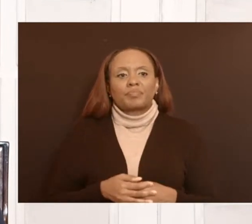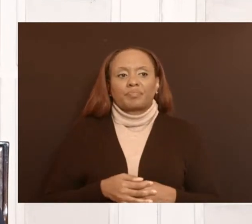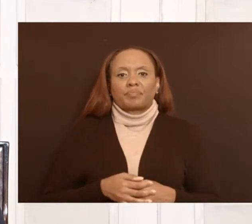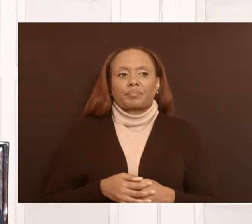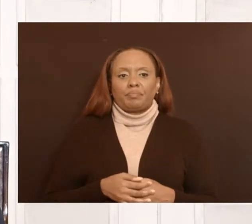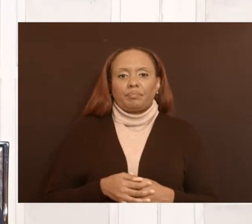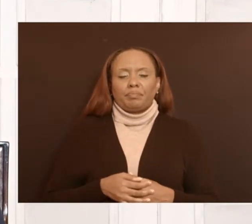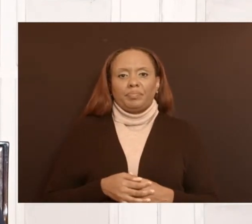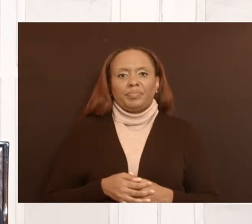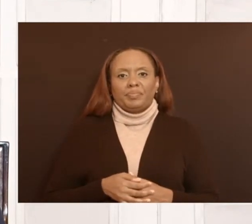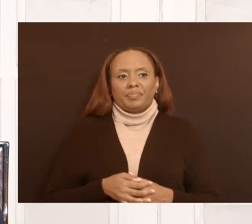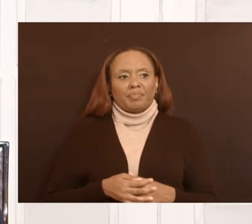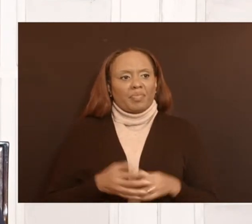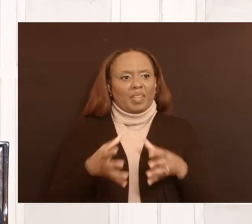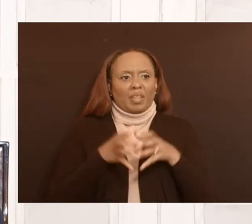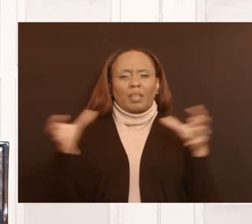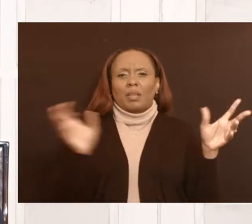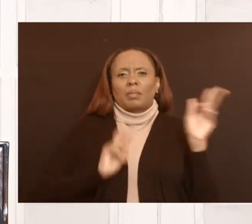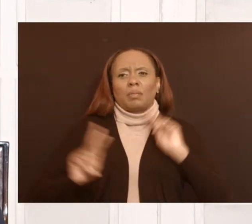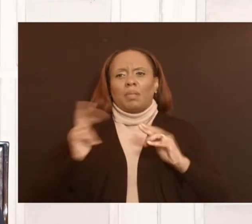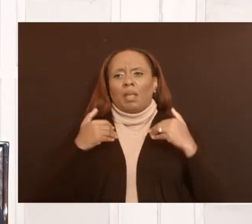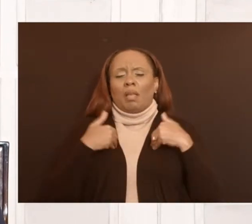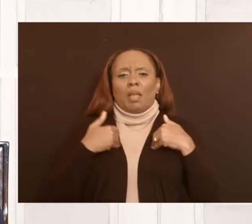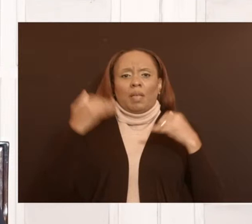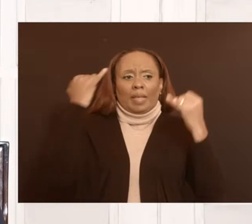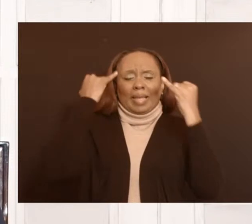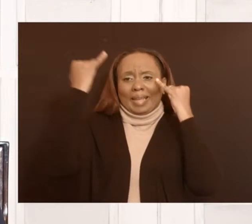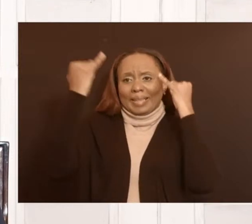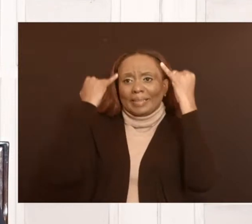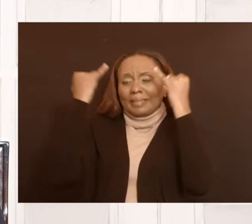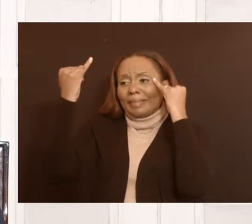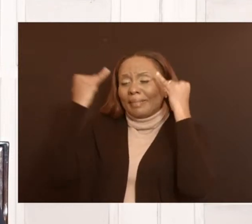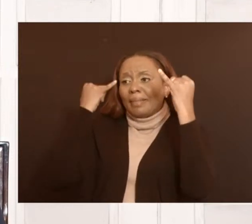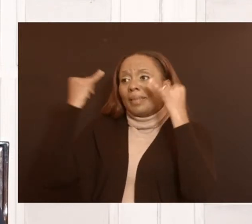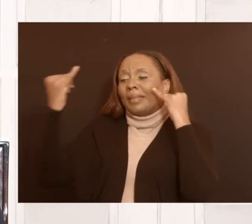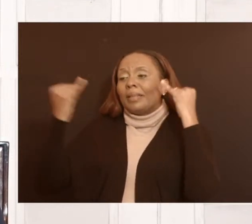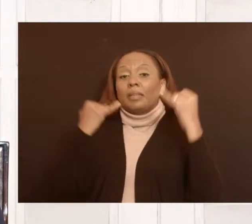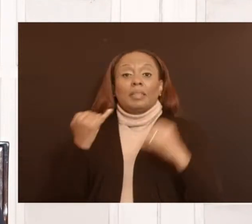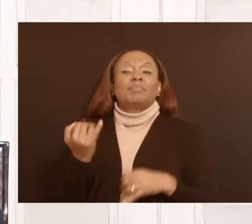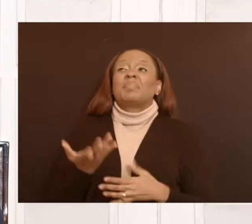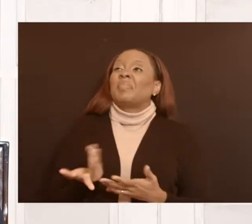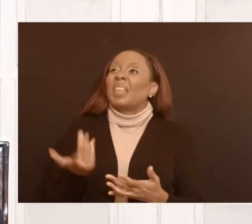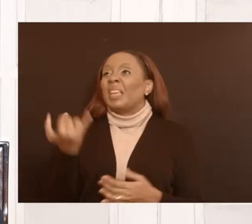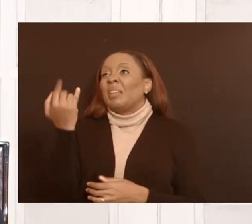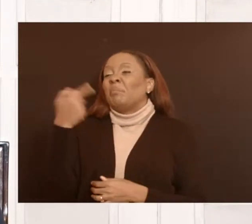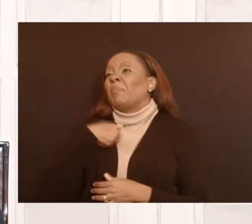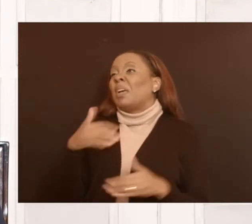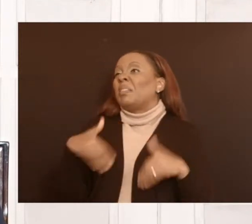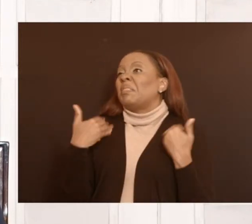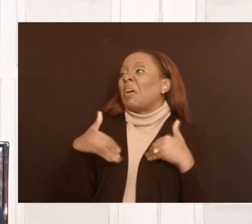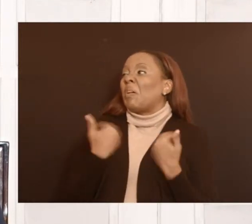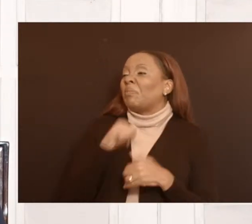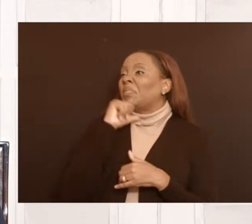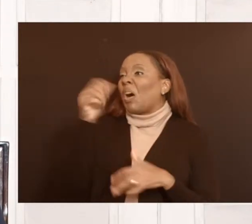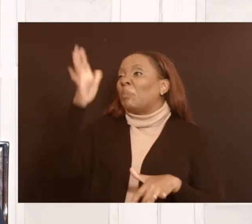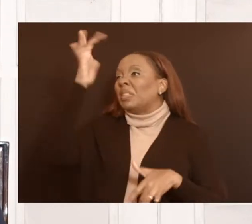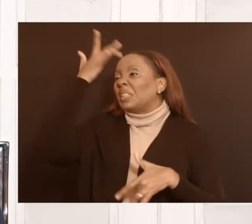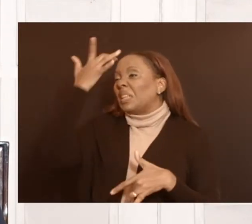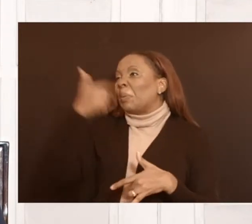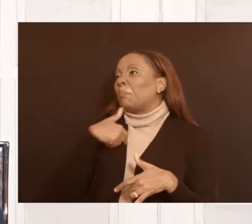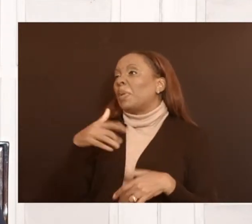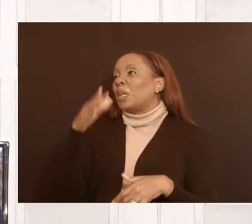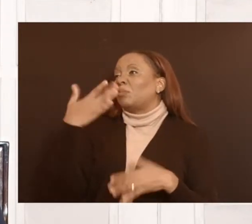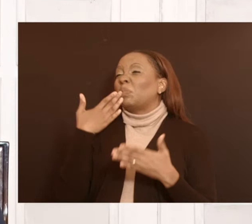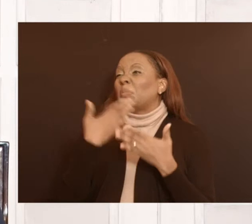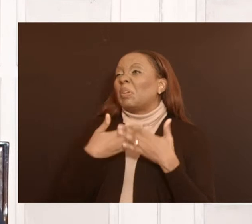talk and there's a lot of ideas as to, if you're young, you don't get ill, but I will tell you that of these 3